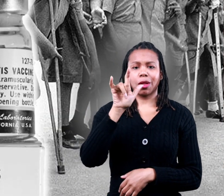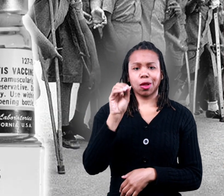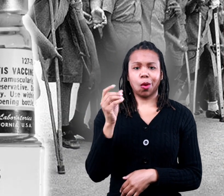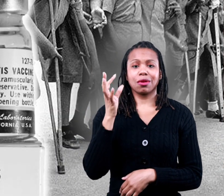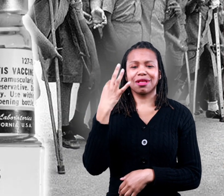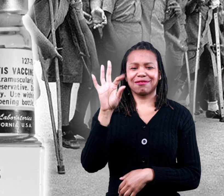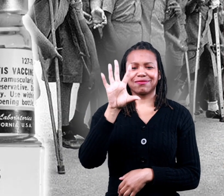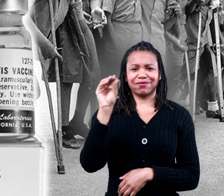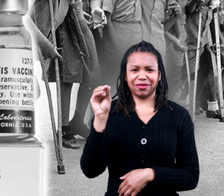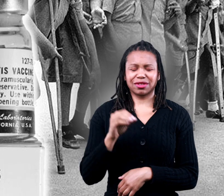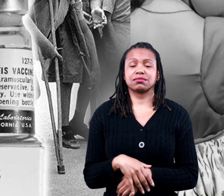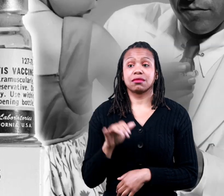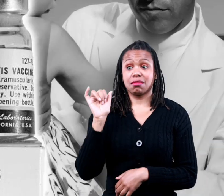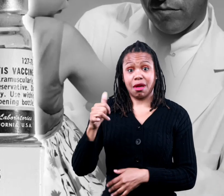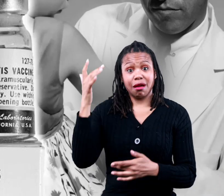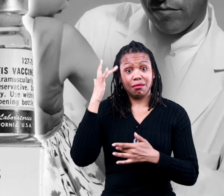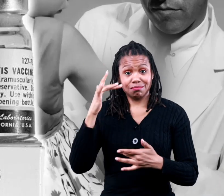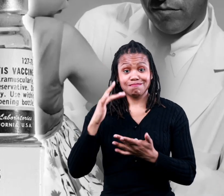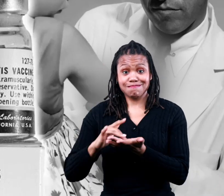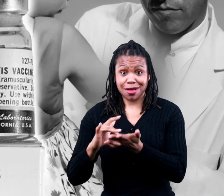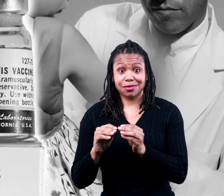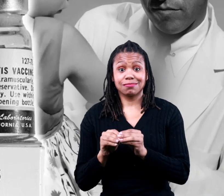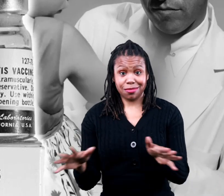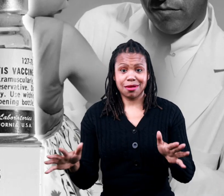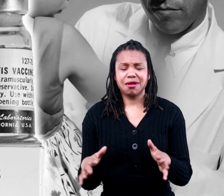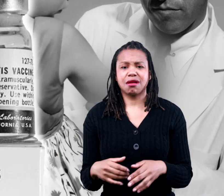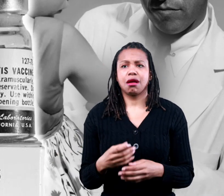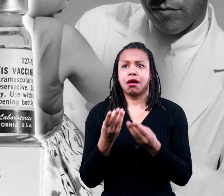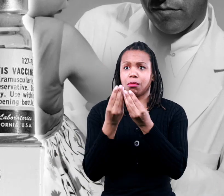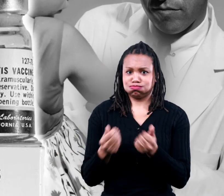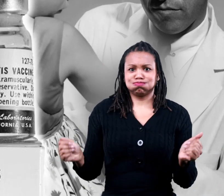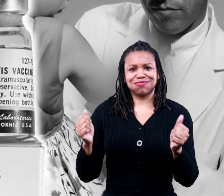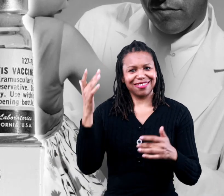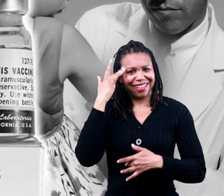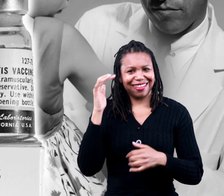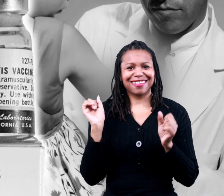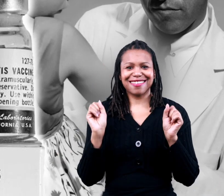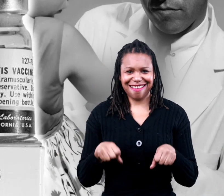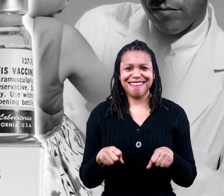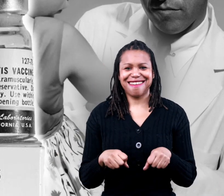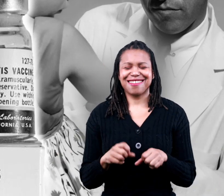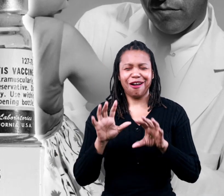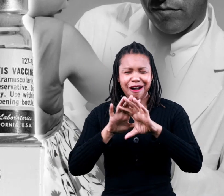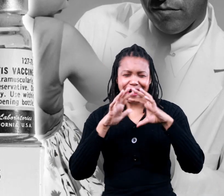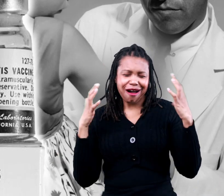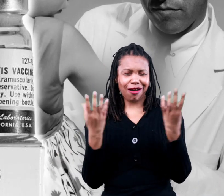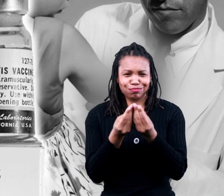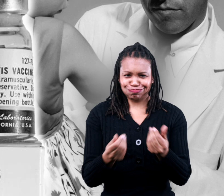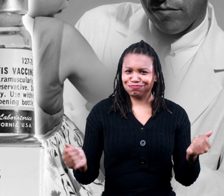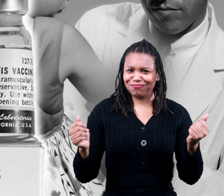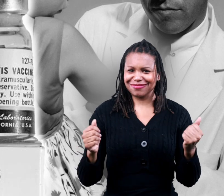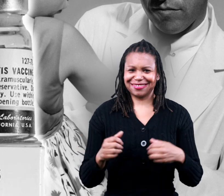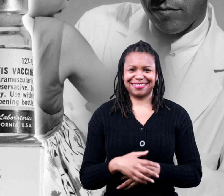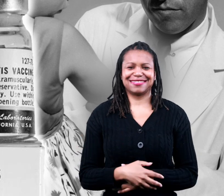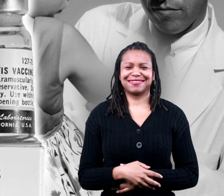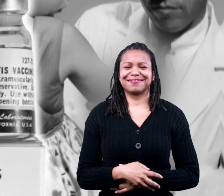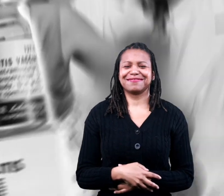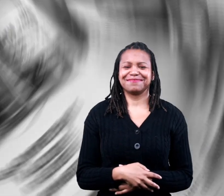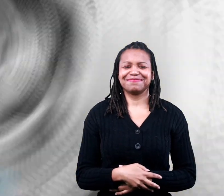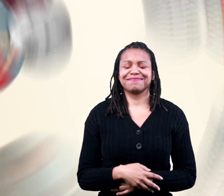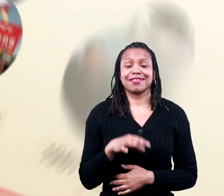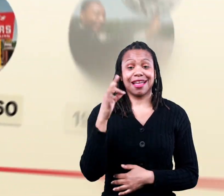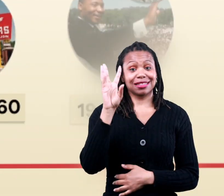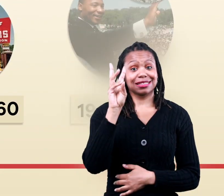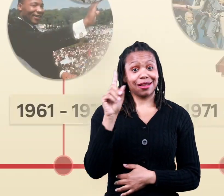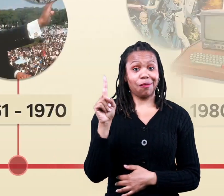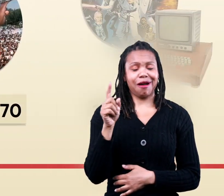1950 to treat polio. Because of this vaccine, polio has now been eliminated from most parts of the world.